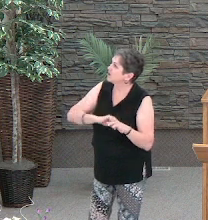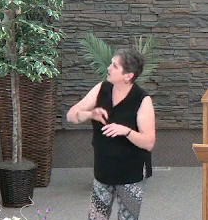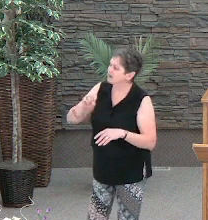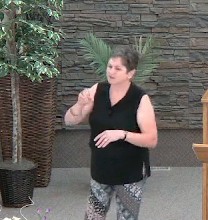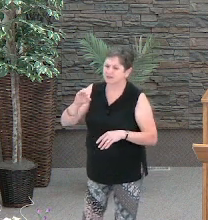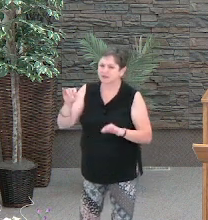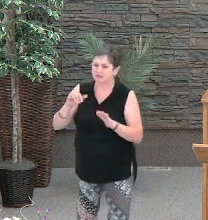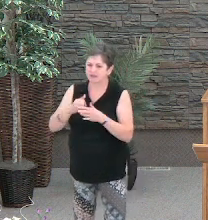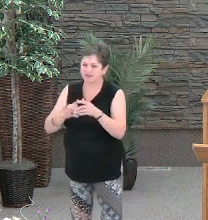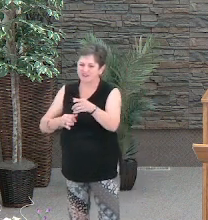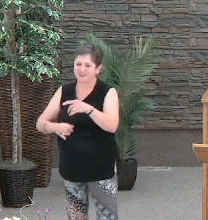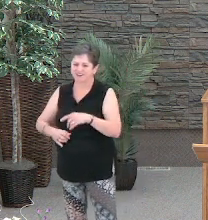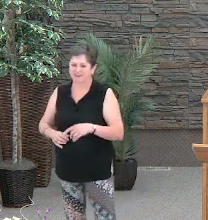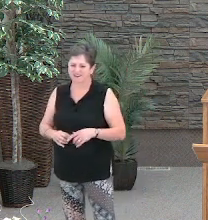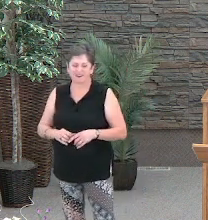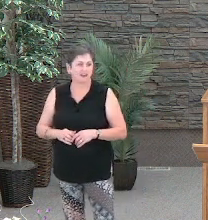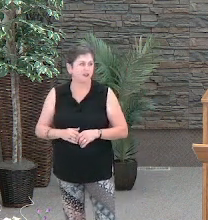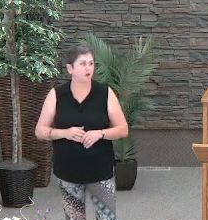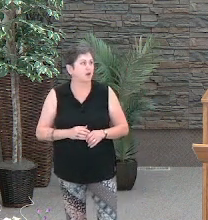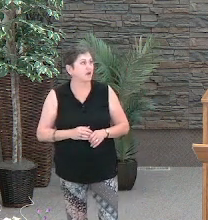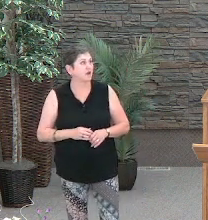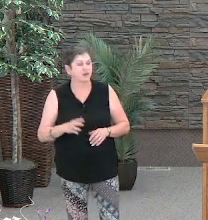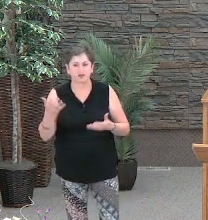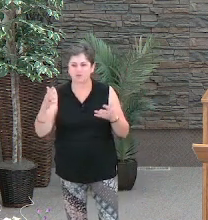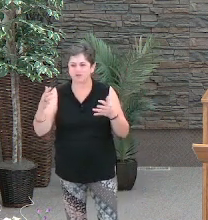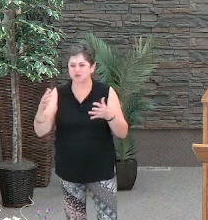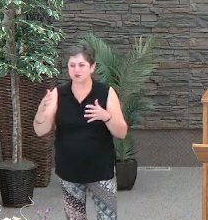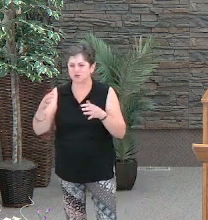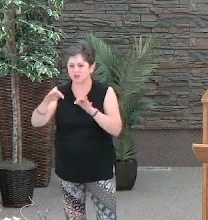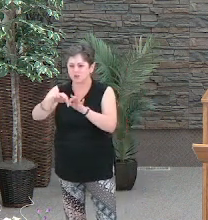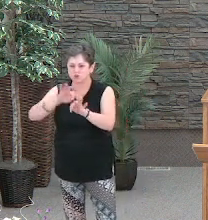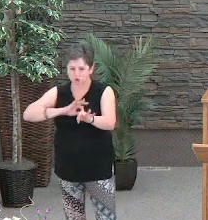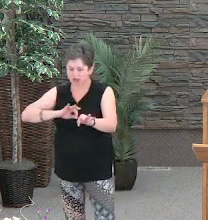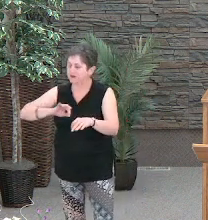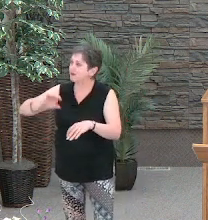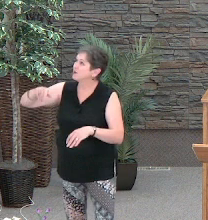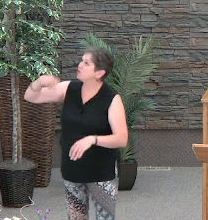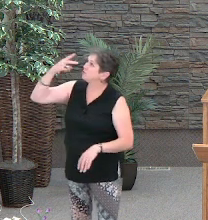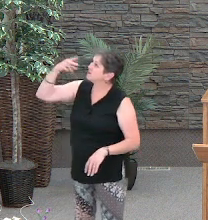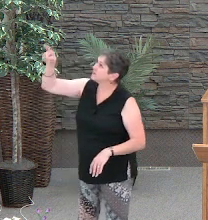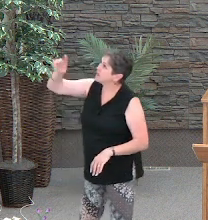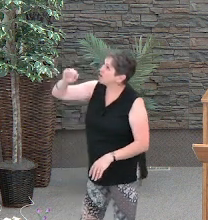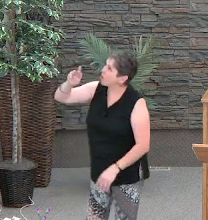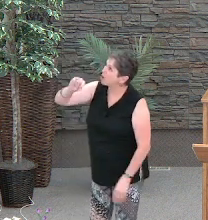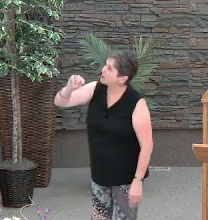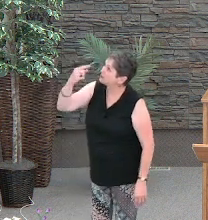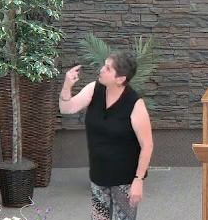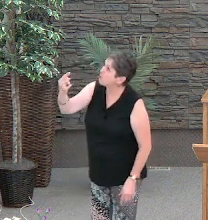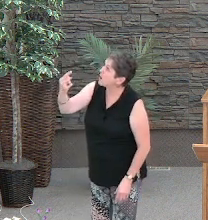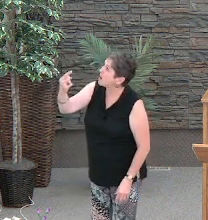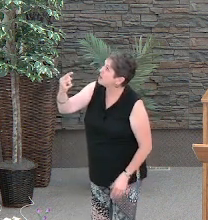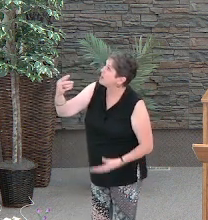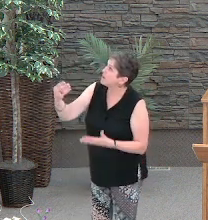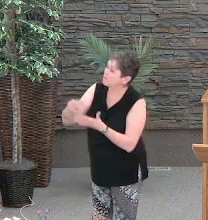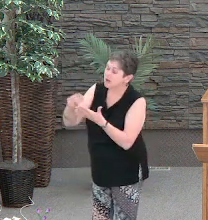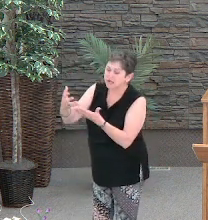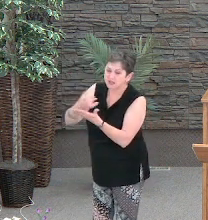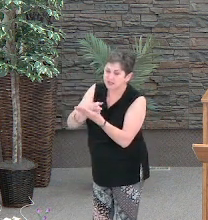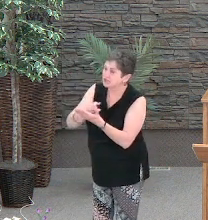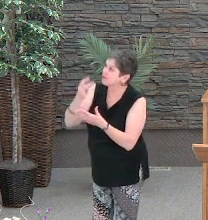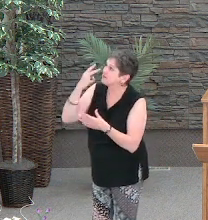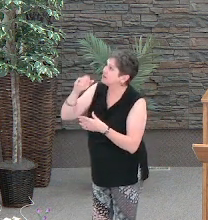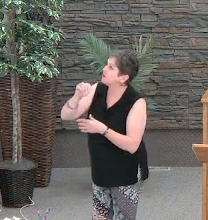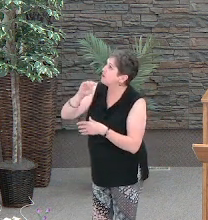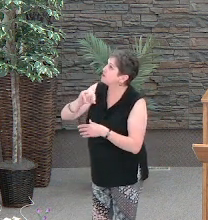Scott did it. But it was already torn out. But you can see August 1 collections, and then you can